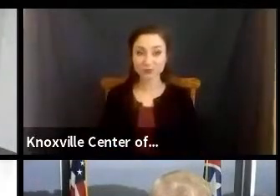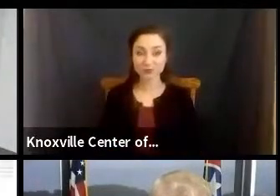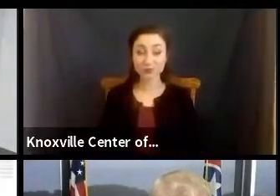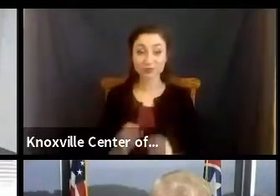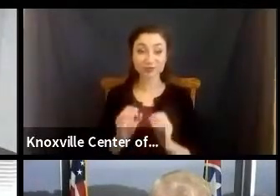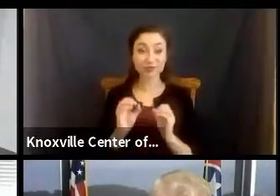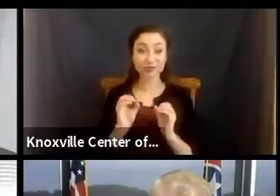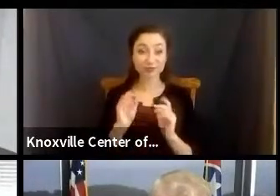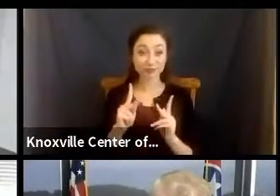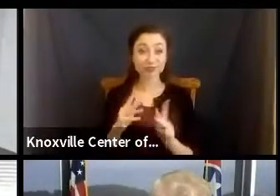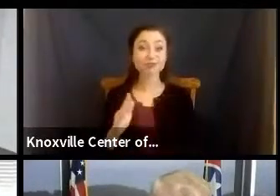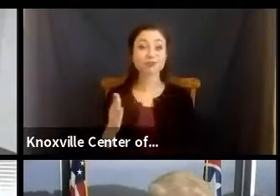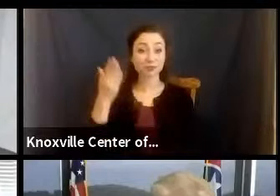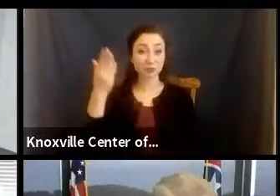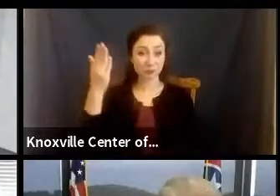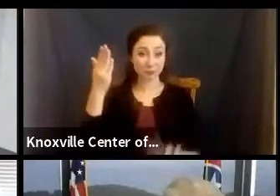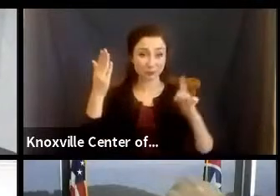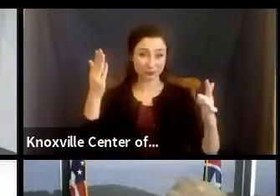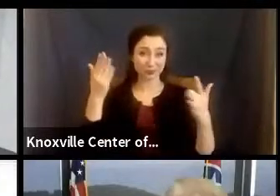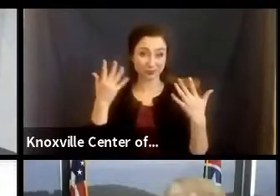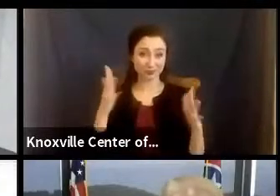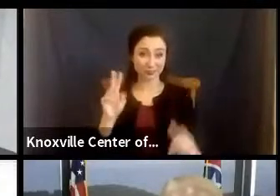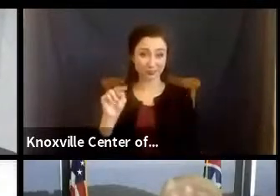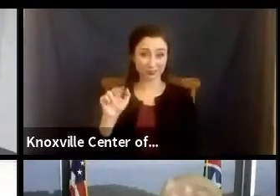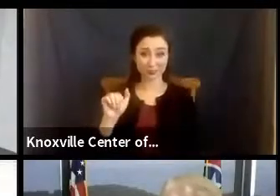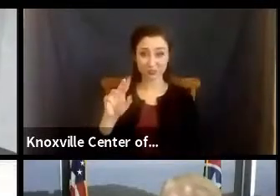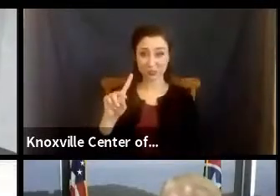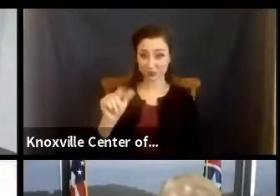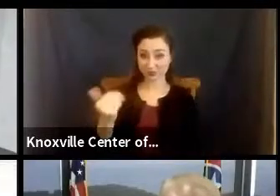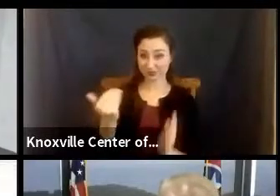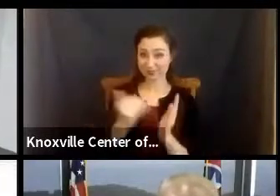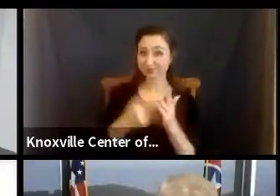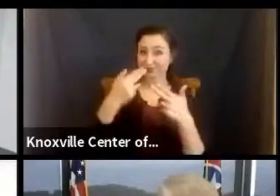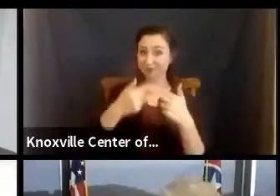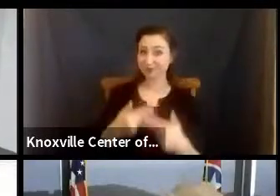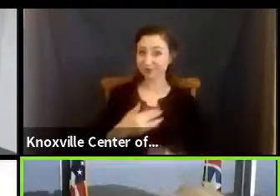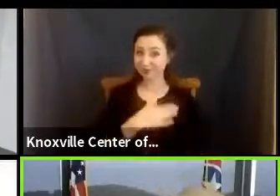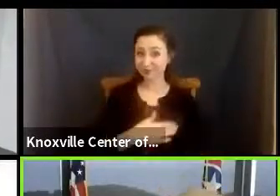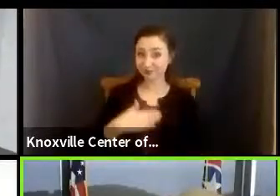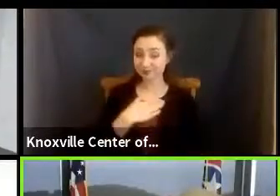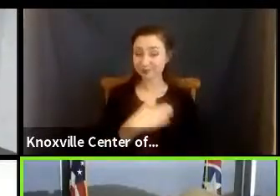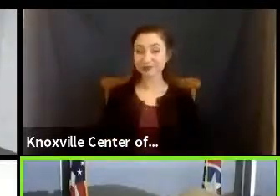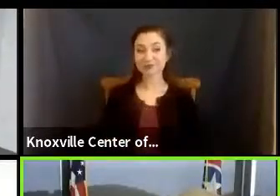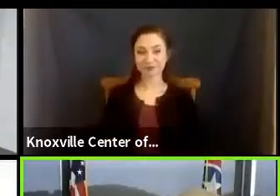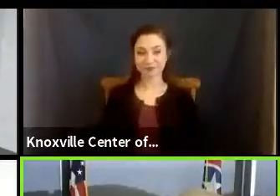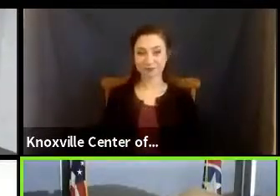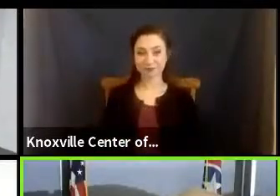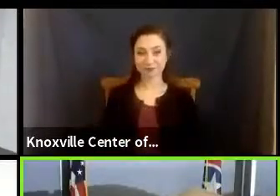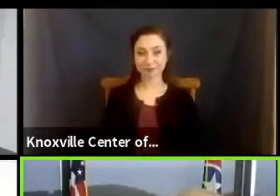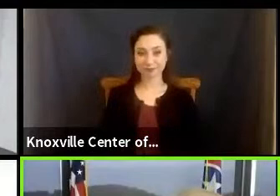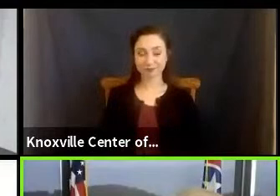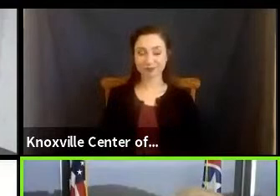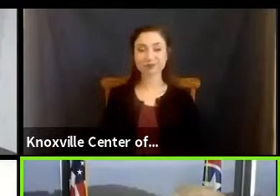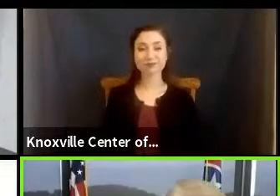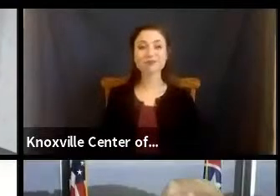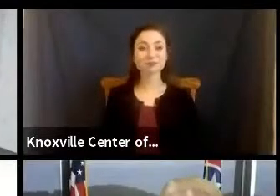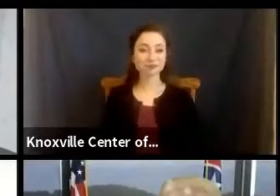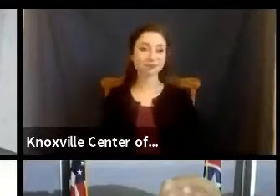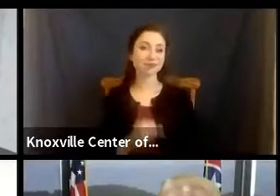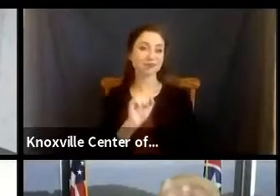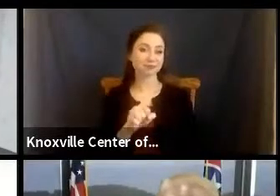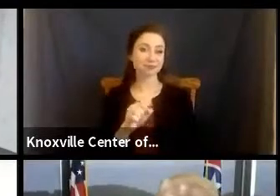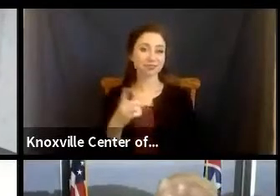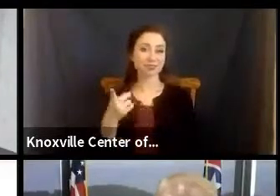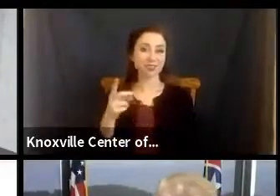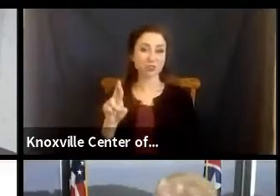So we have a motion and a second. And Narda, if you want to go through the roll call for us again. Yes.